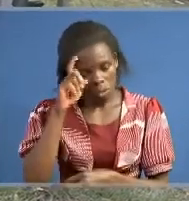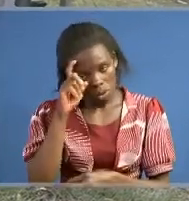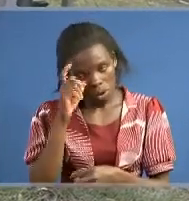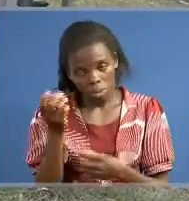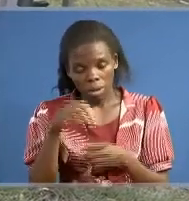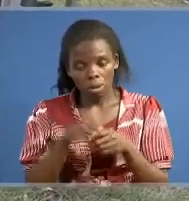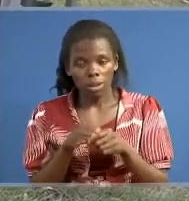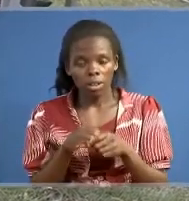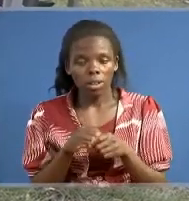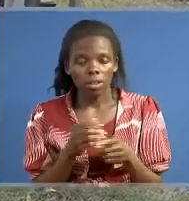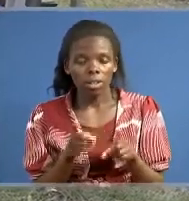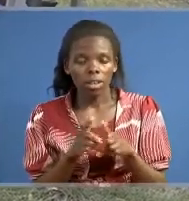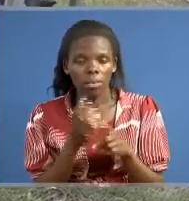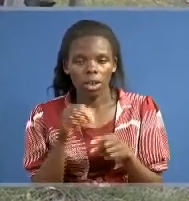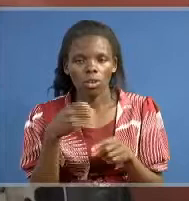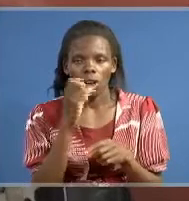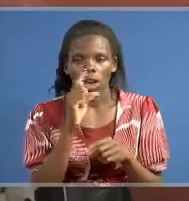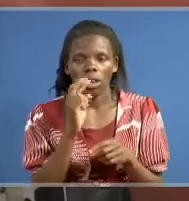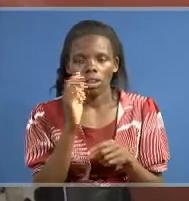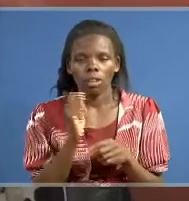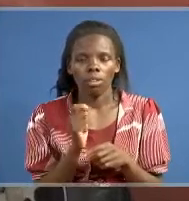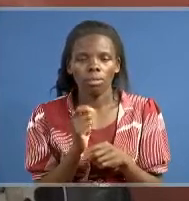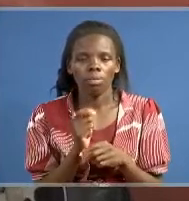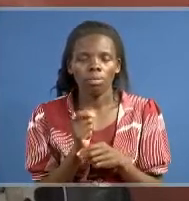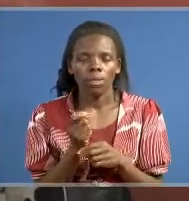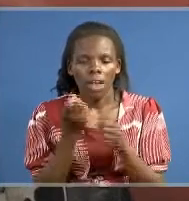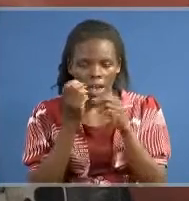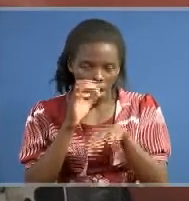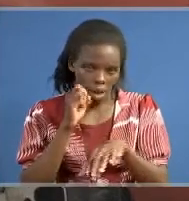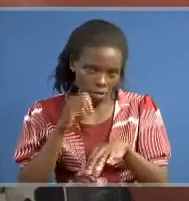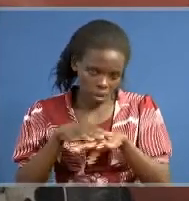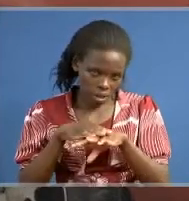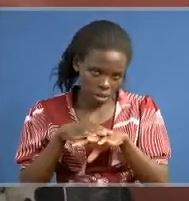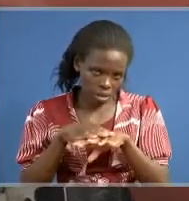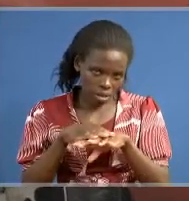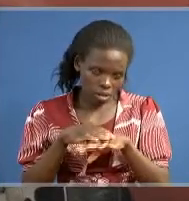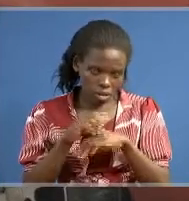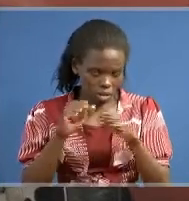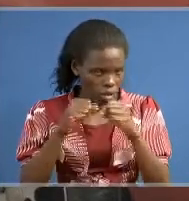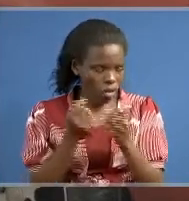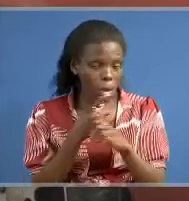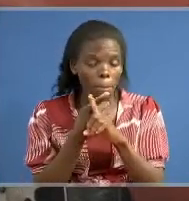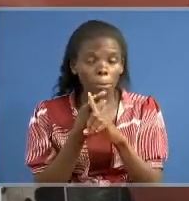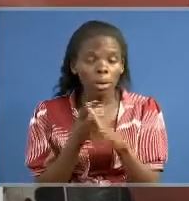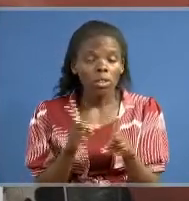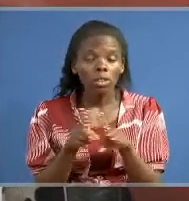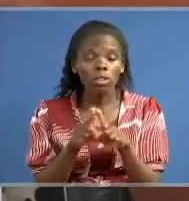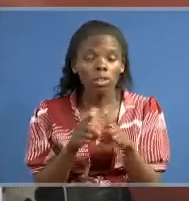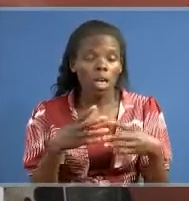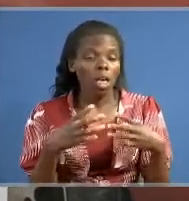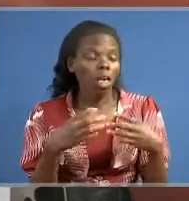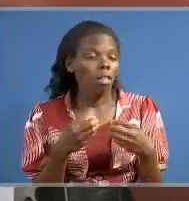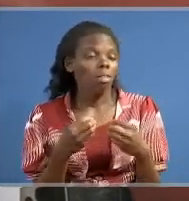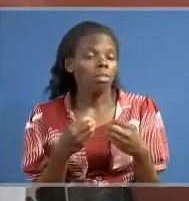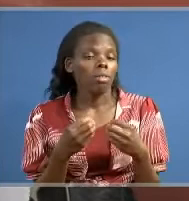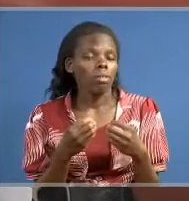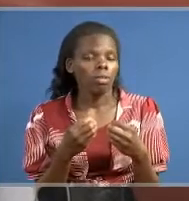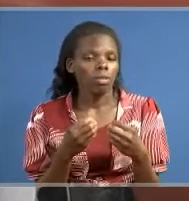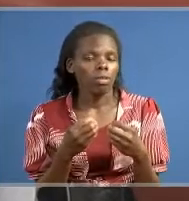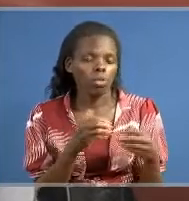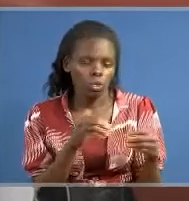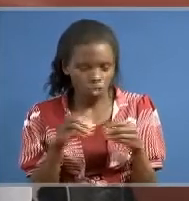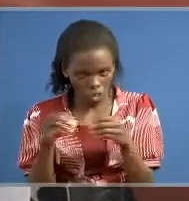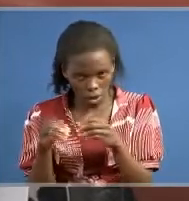manifested in childlike arrogance. It affected them not only psychologically, but also health-wise. They had to